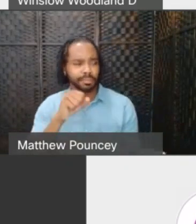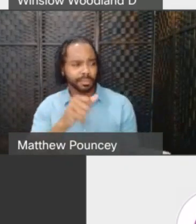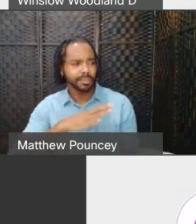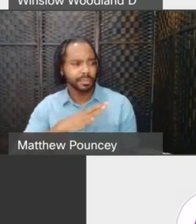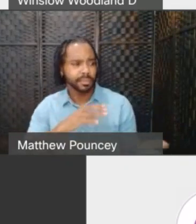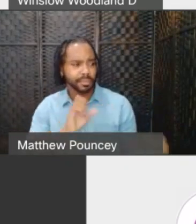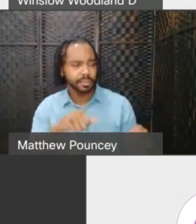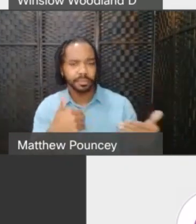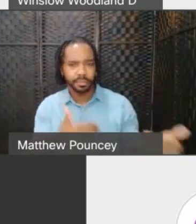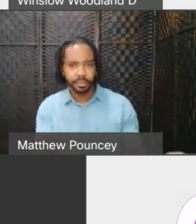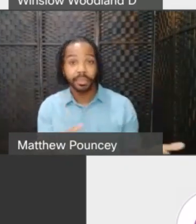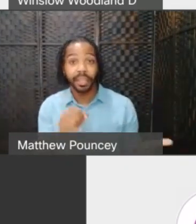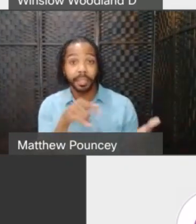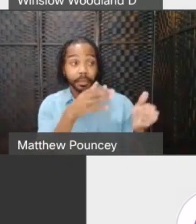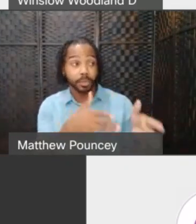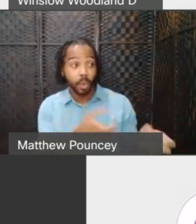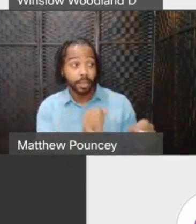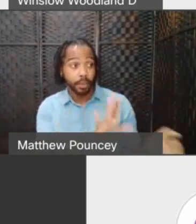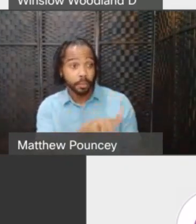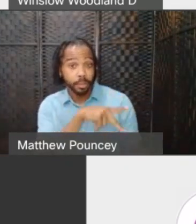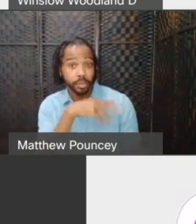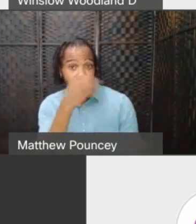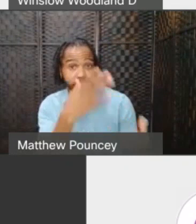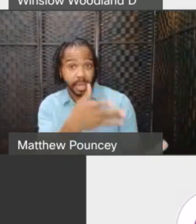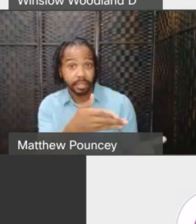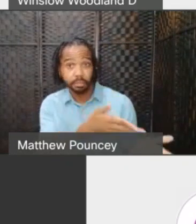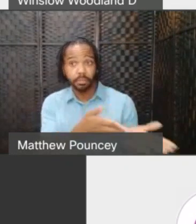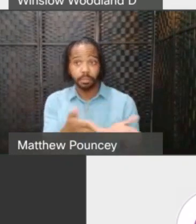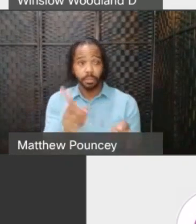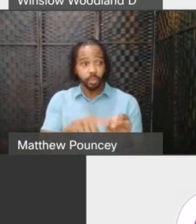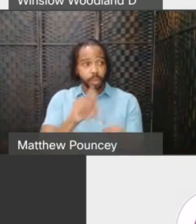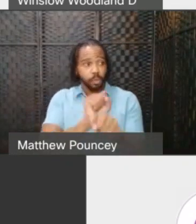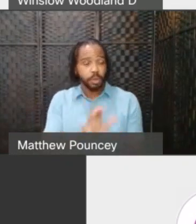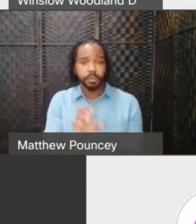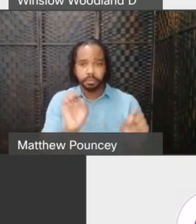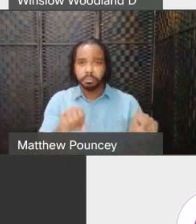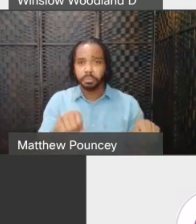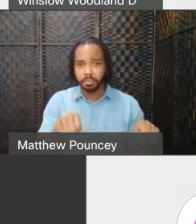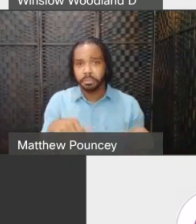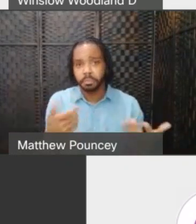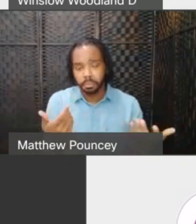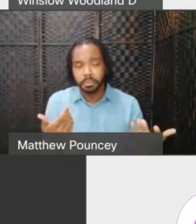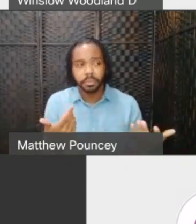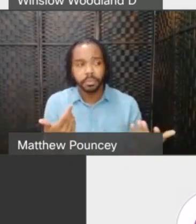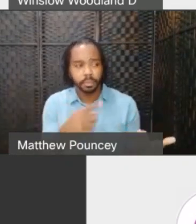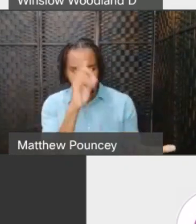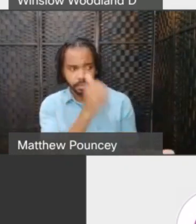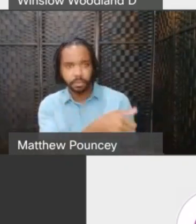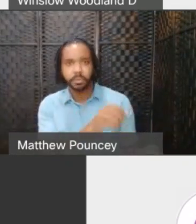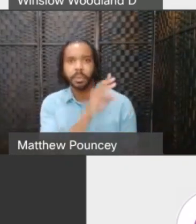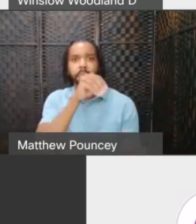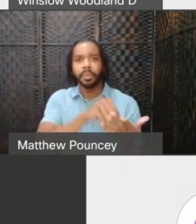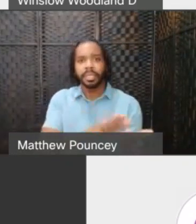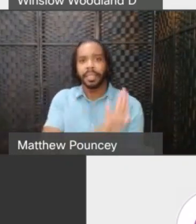to make their personal information available to their employer, yes, they can put that in their file. And then